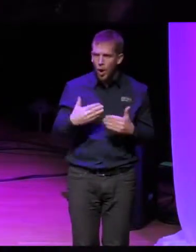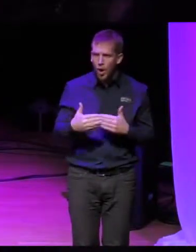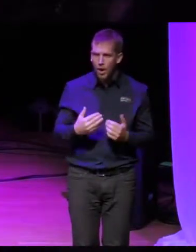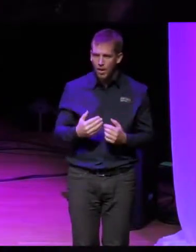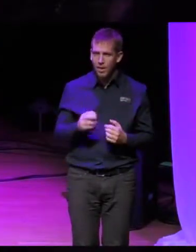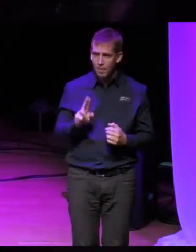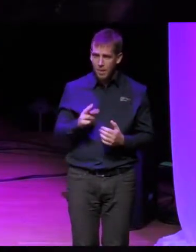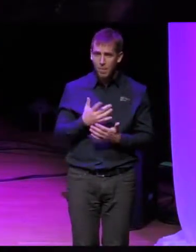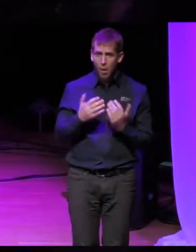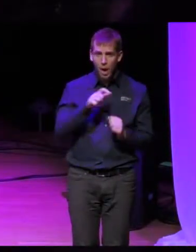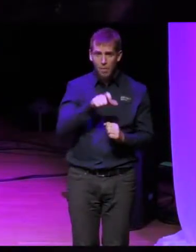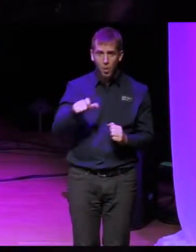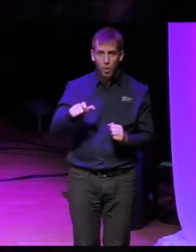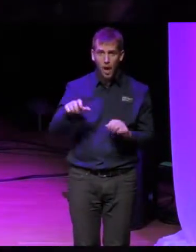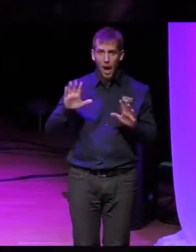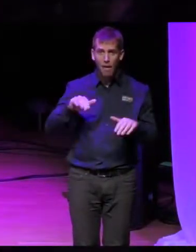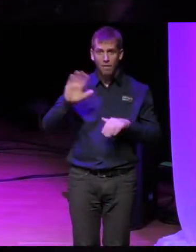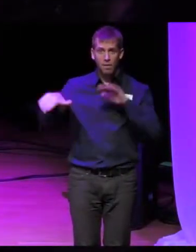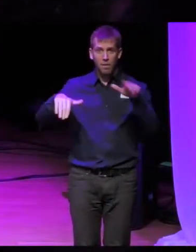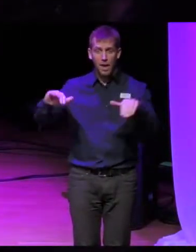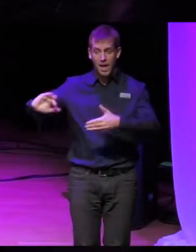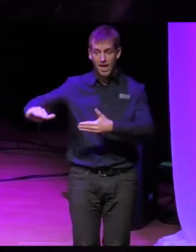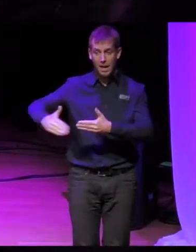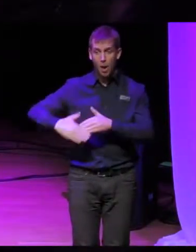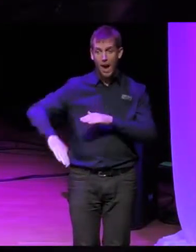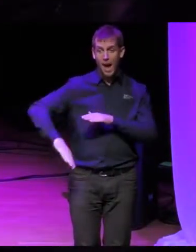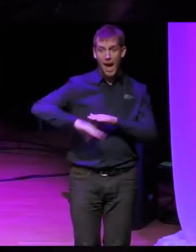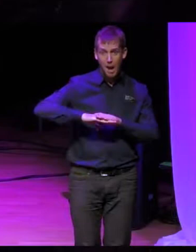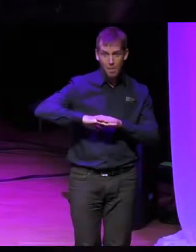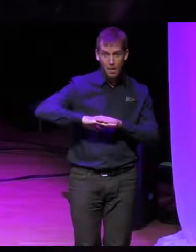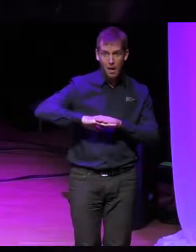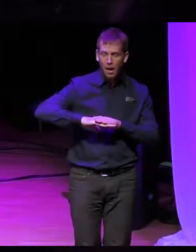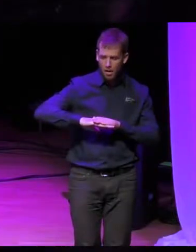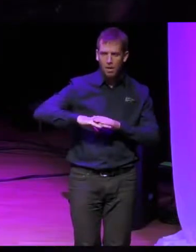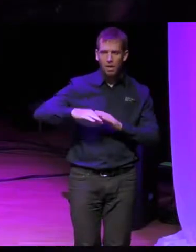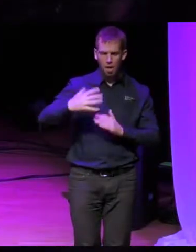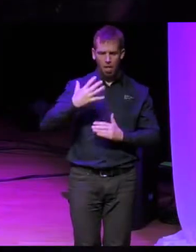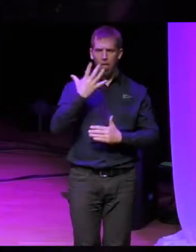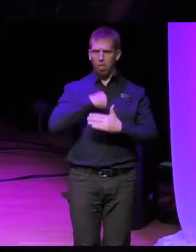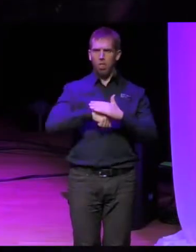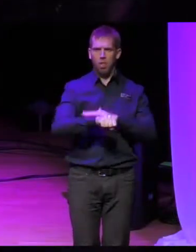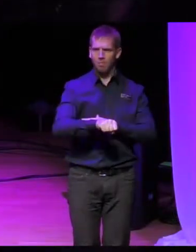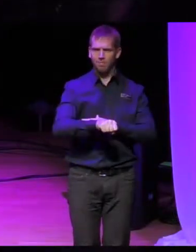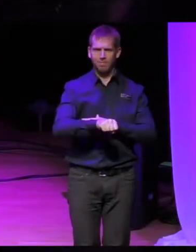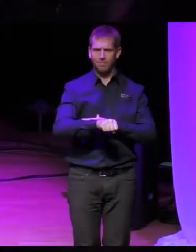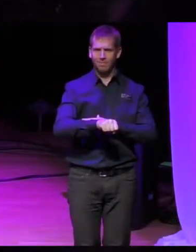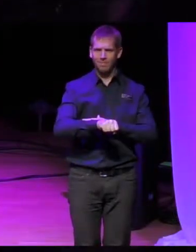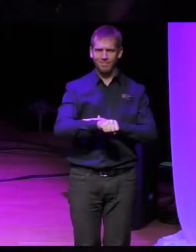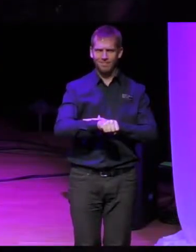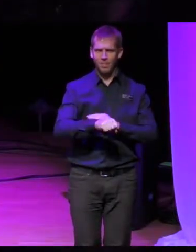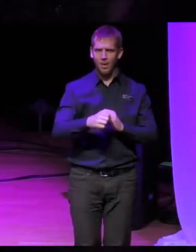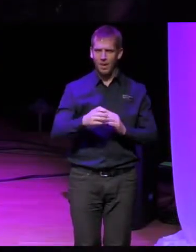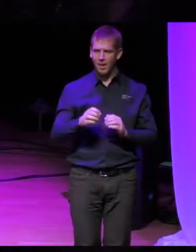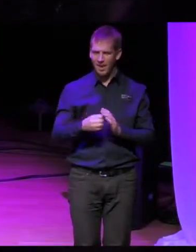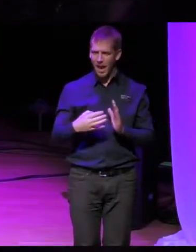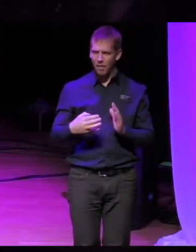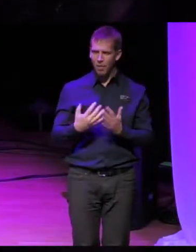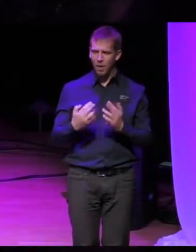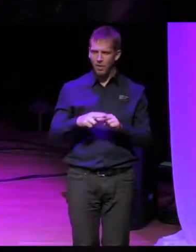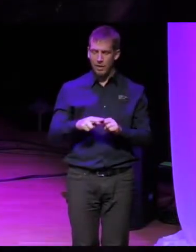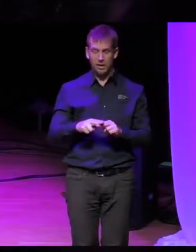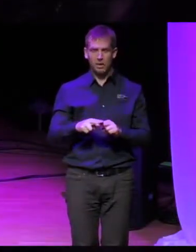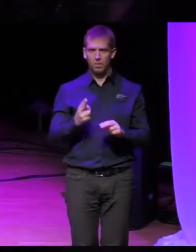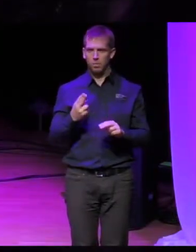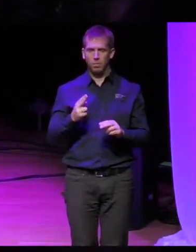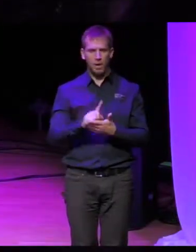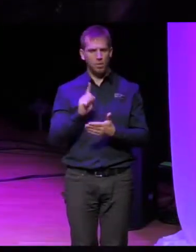back home to the United States being detained or turned away. So that led to the sense of urgency. A